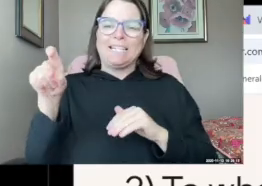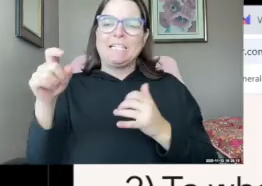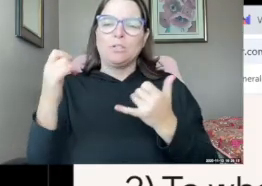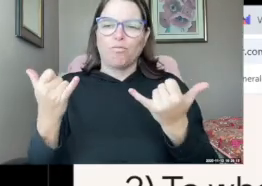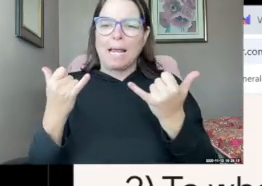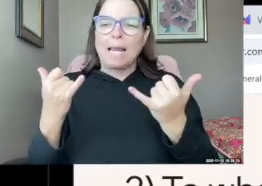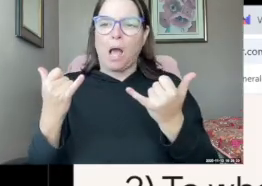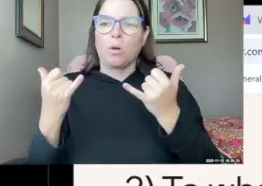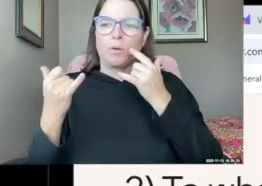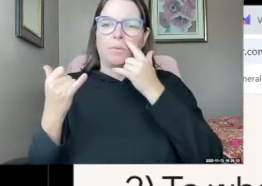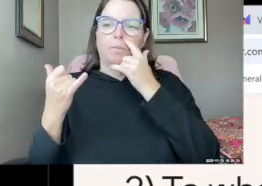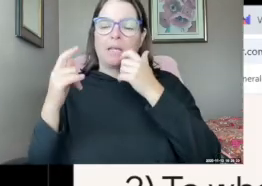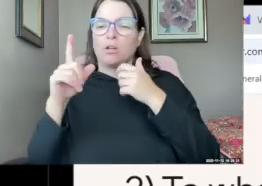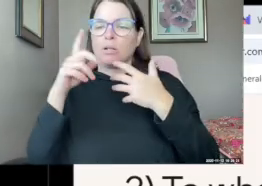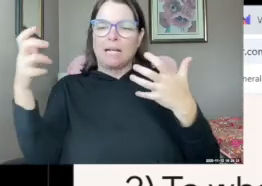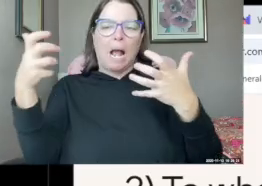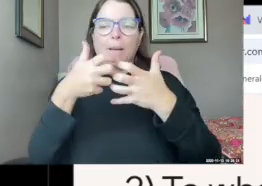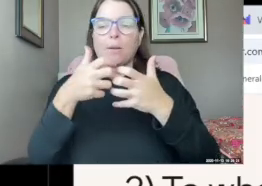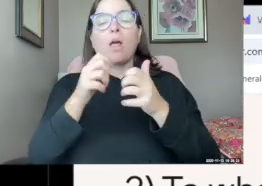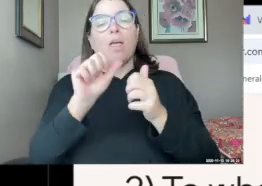for what our community needs right now.